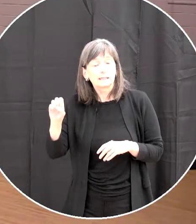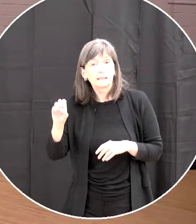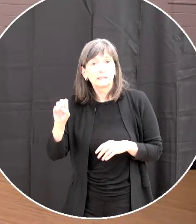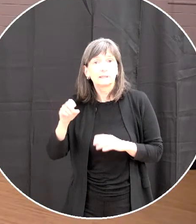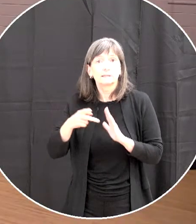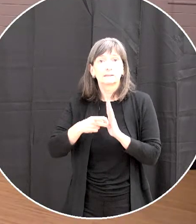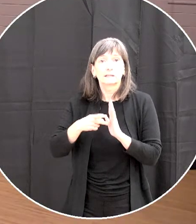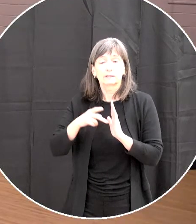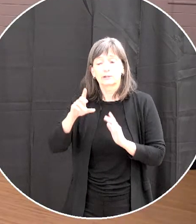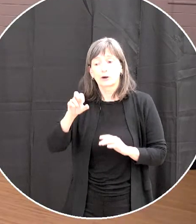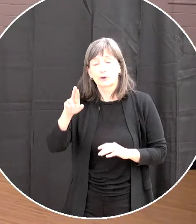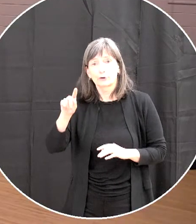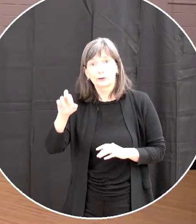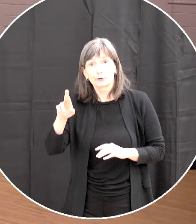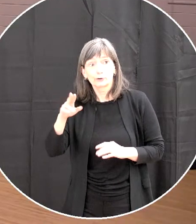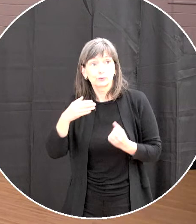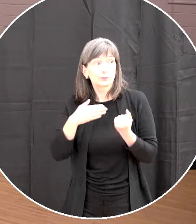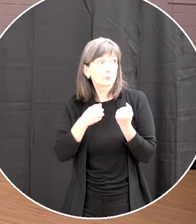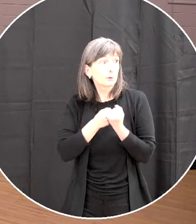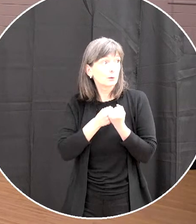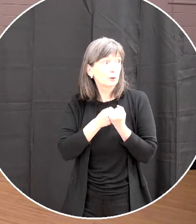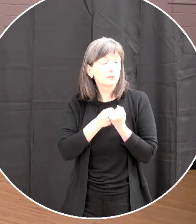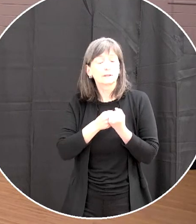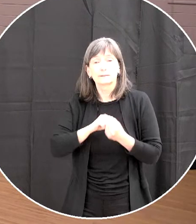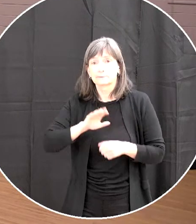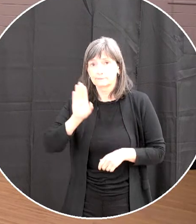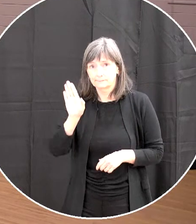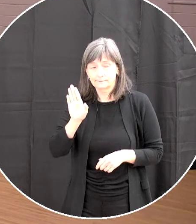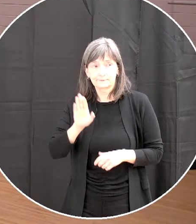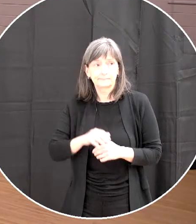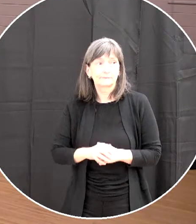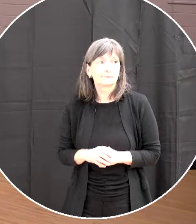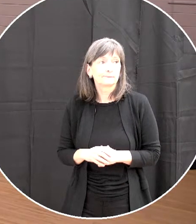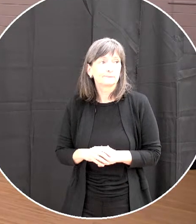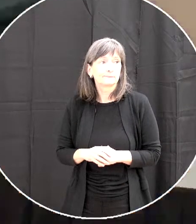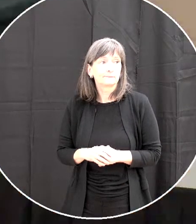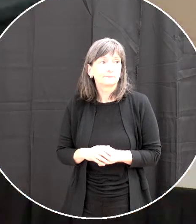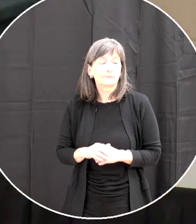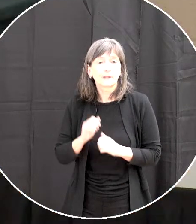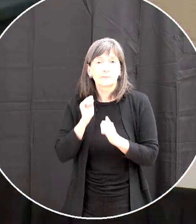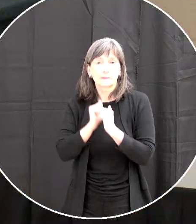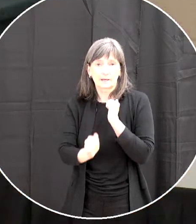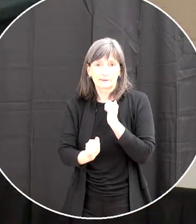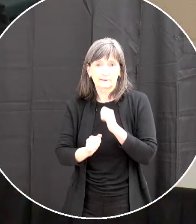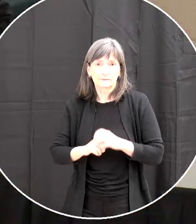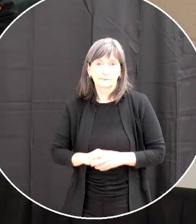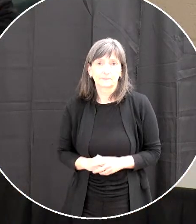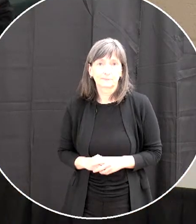Trustee Carter. All in favor? Motion carries.